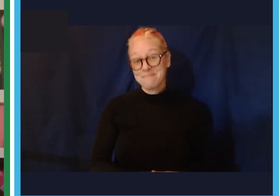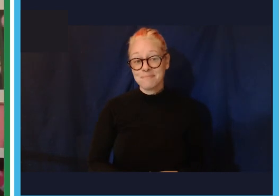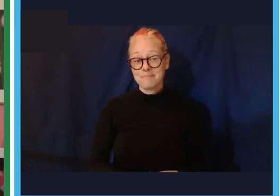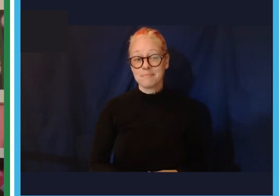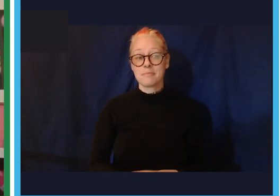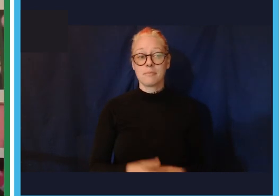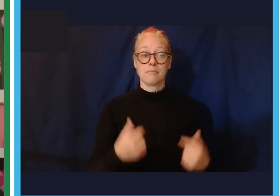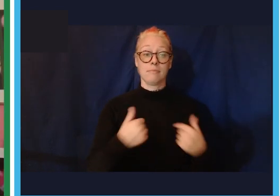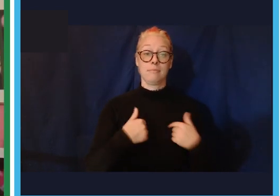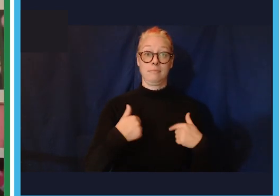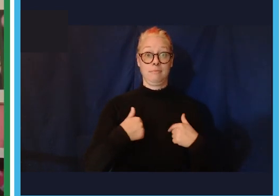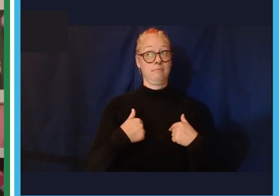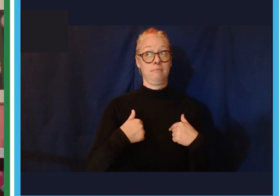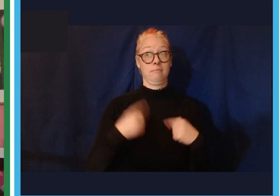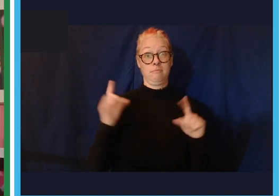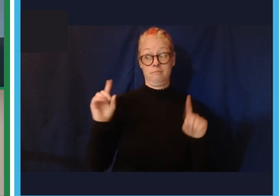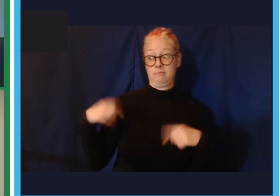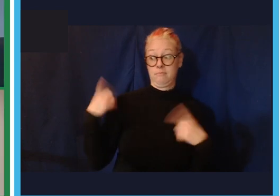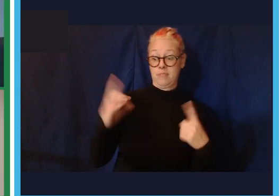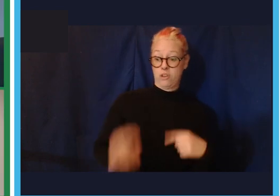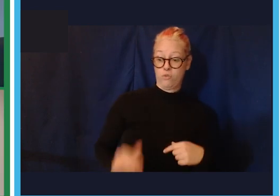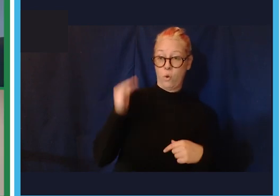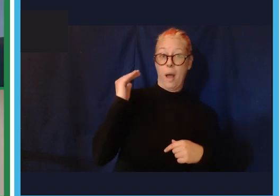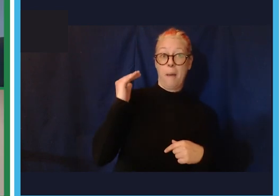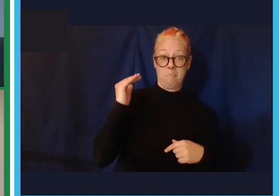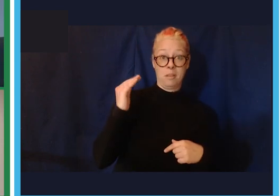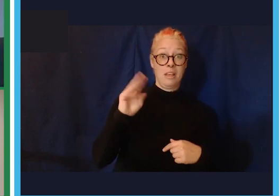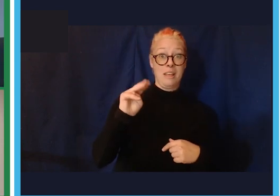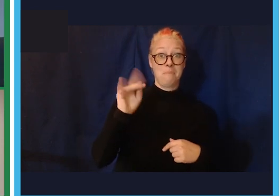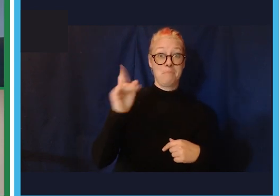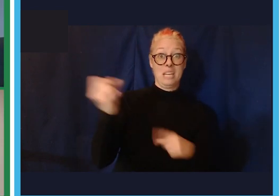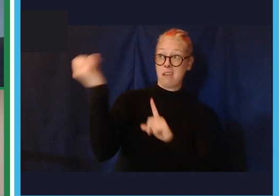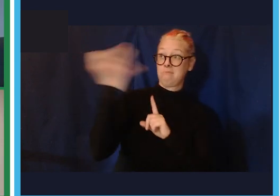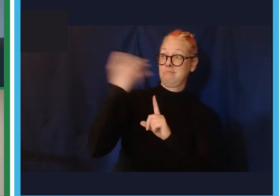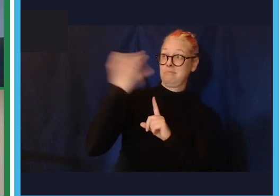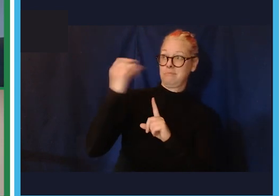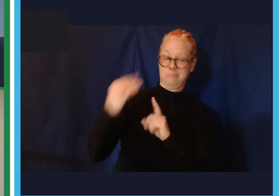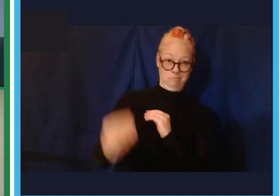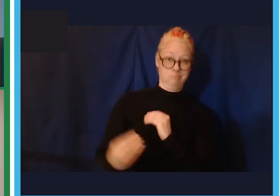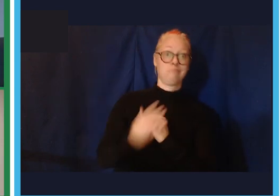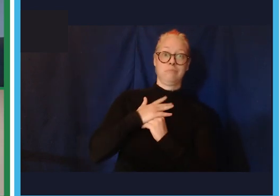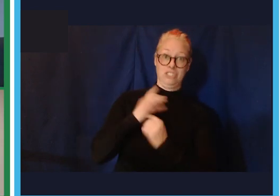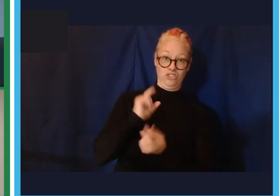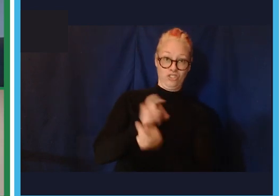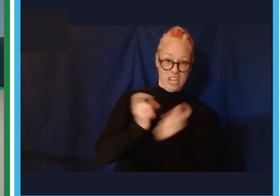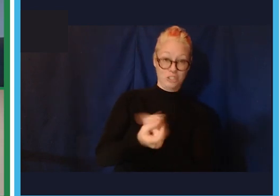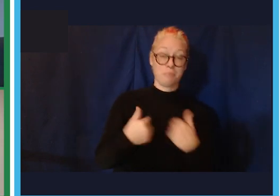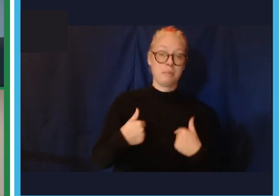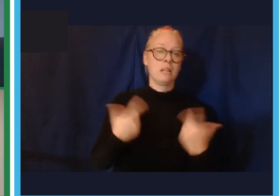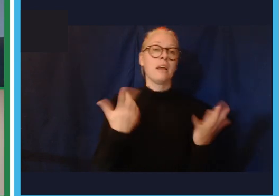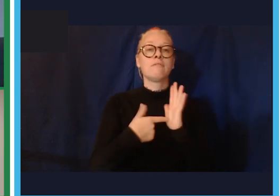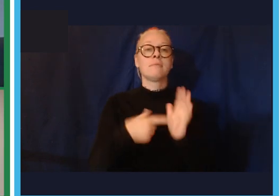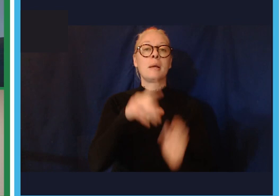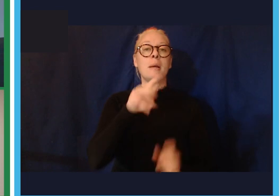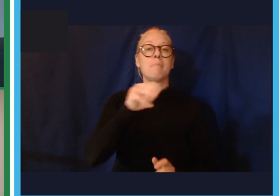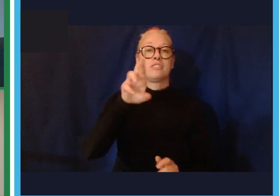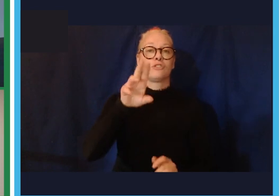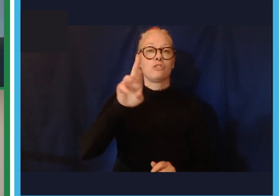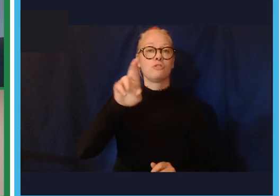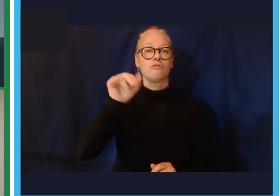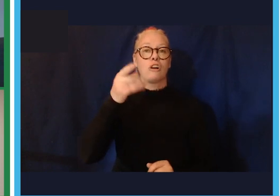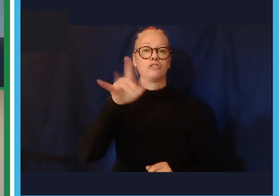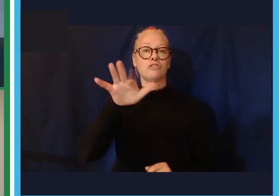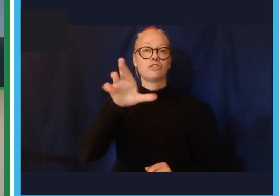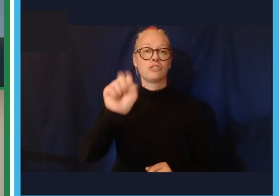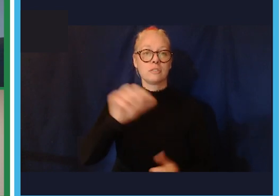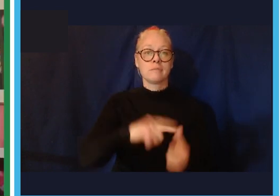me become a kinder and more empathetic person. And I think that was, so I think the media that we give